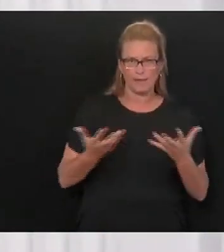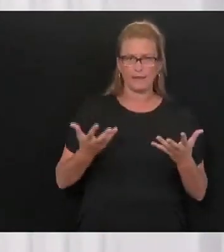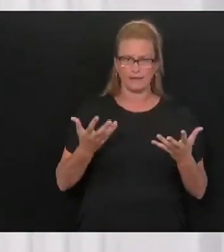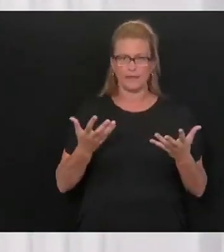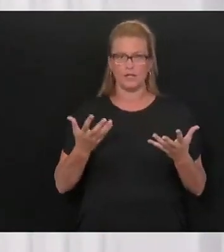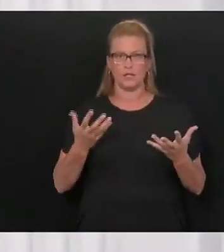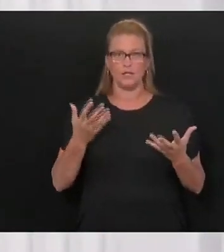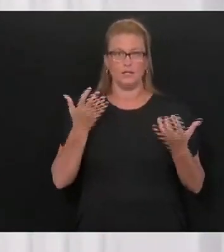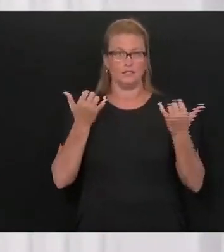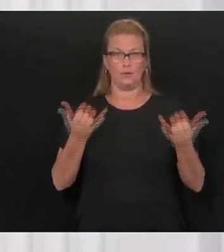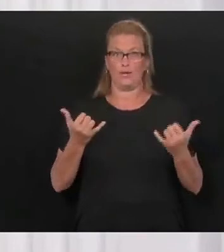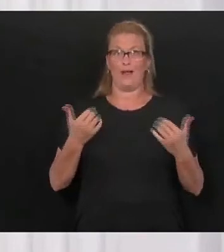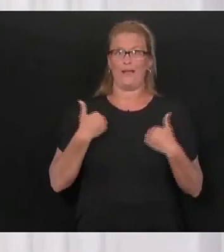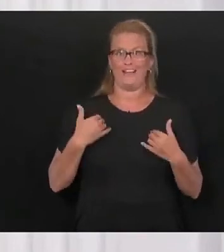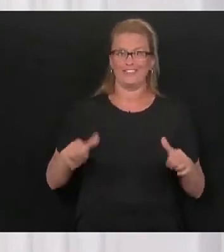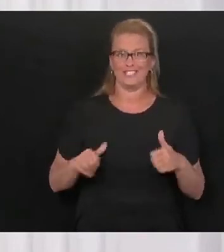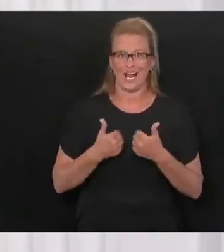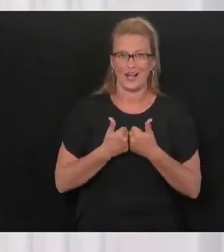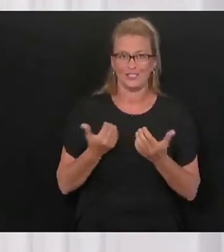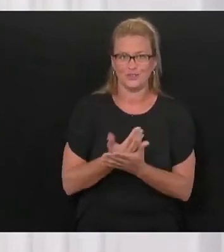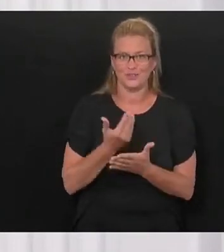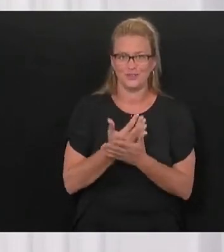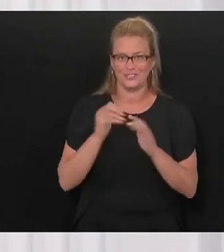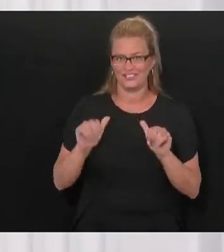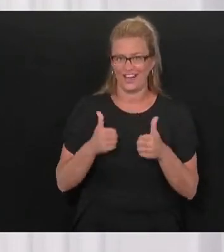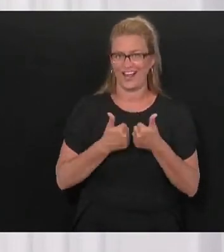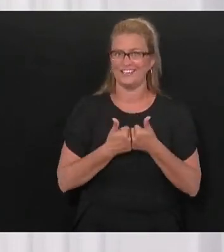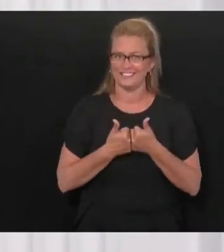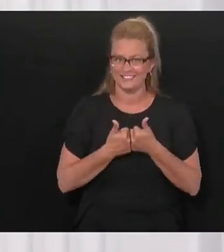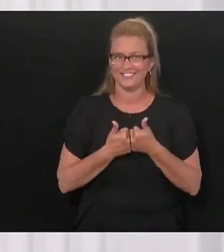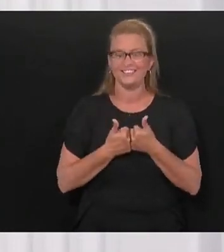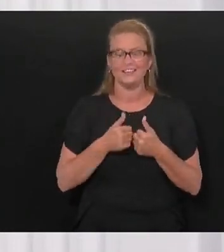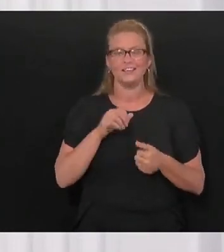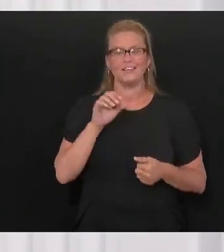of those challenges that being on